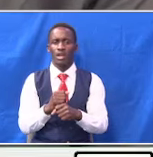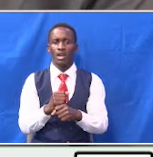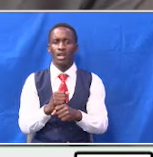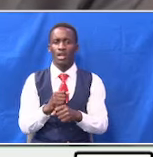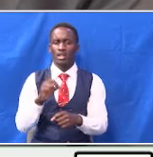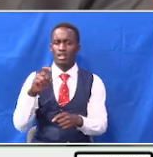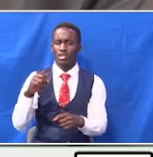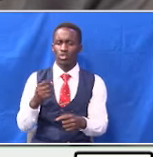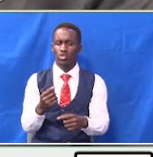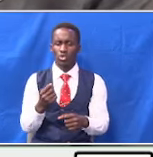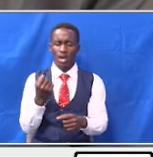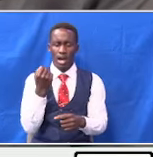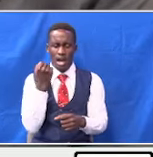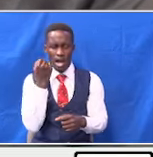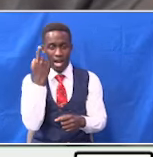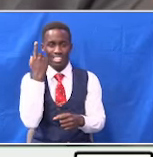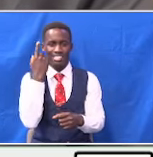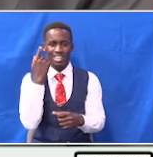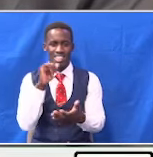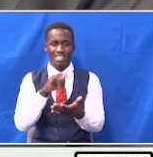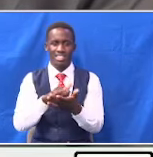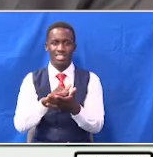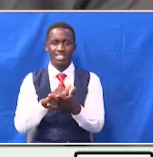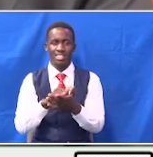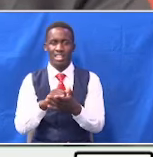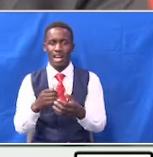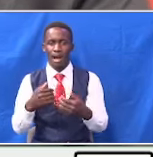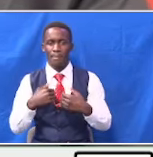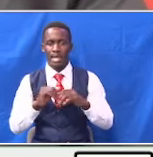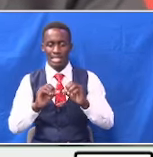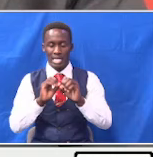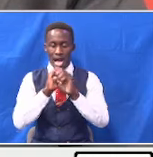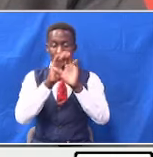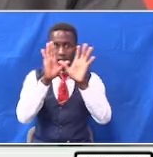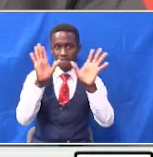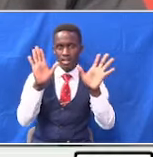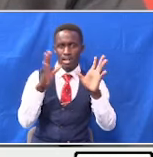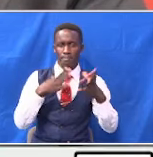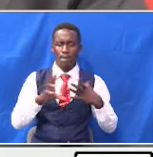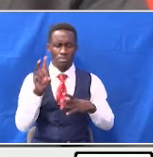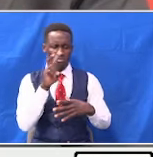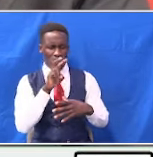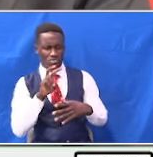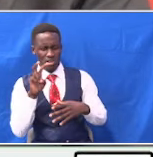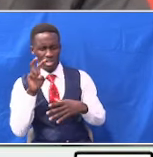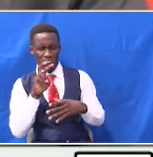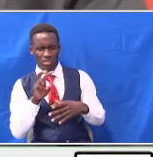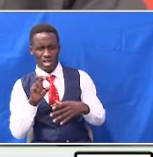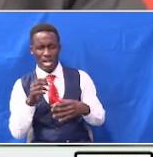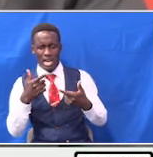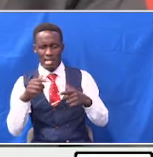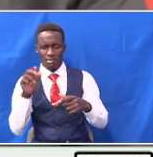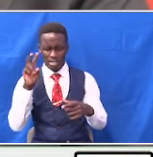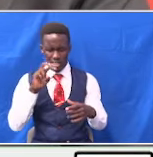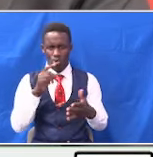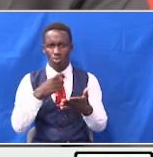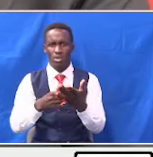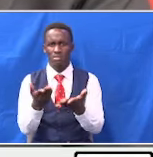popping as a sponsored advert. Yeah. And people will be reading and saying, "Oh, what is this? Mm-hmm. Can I know what this